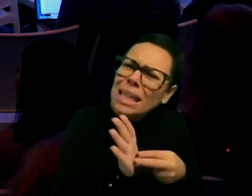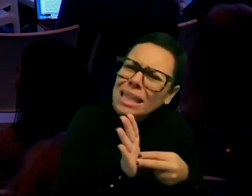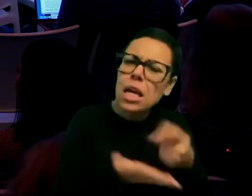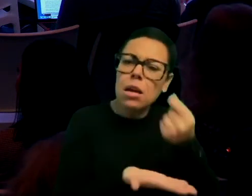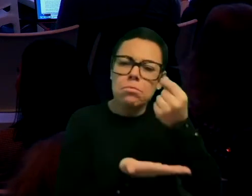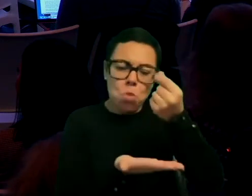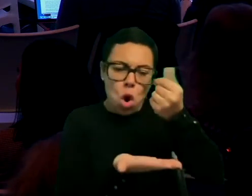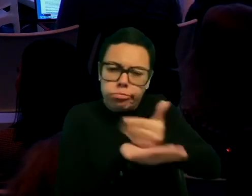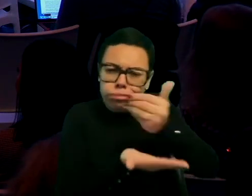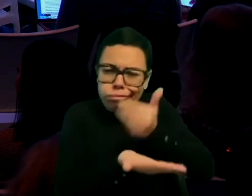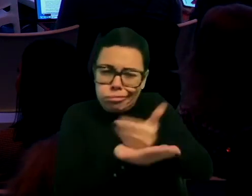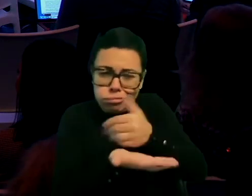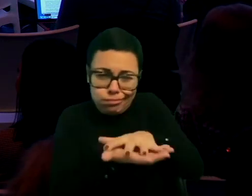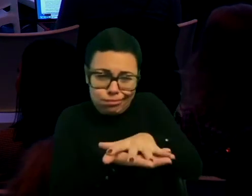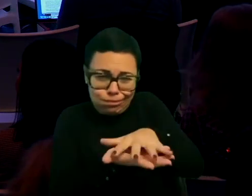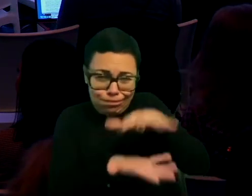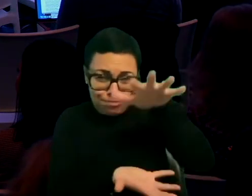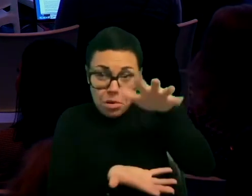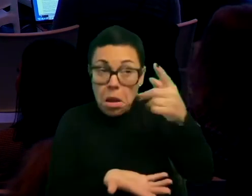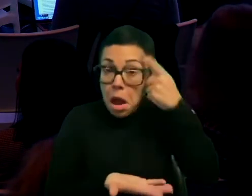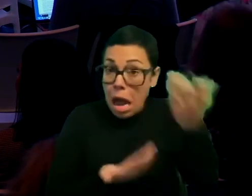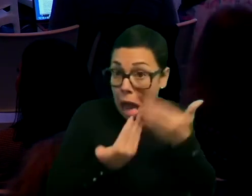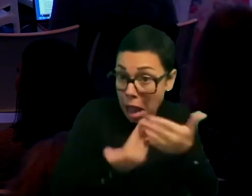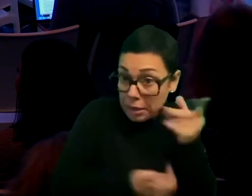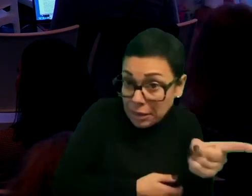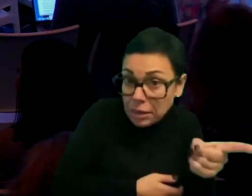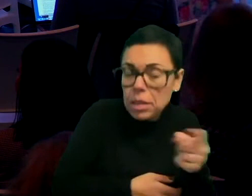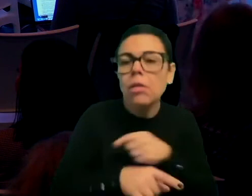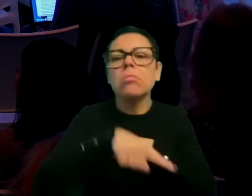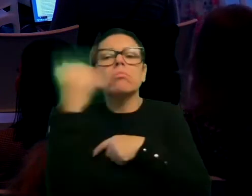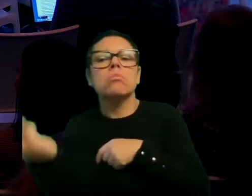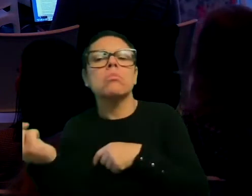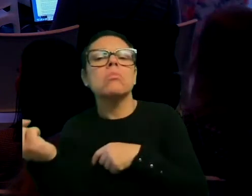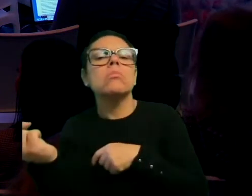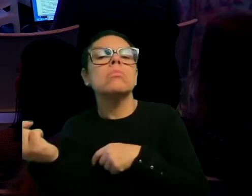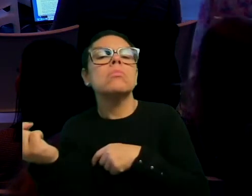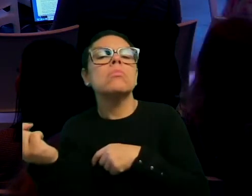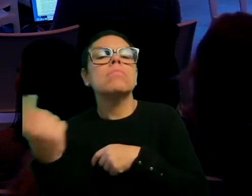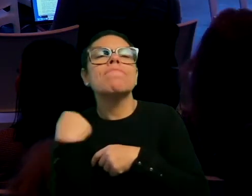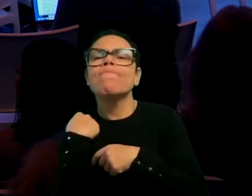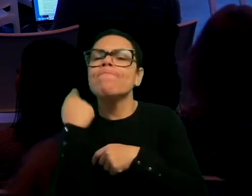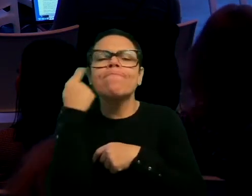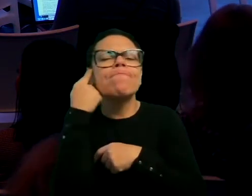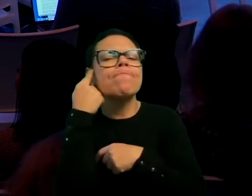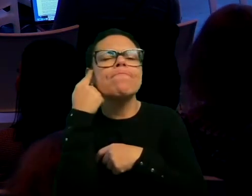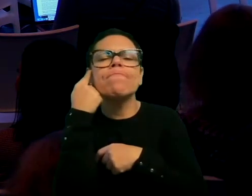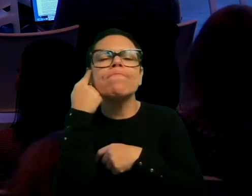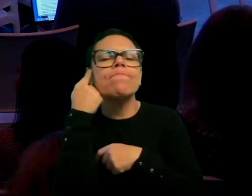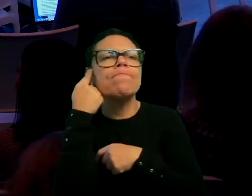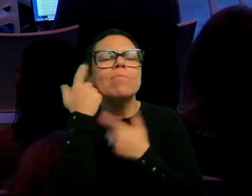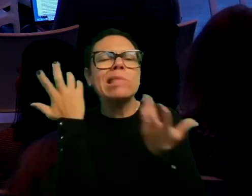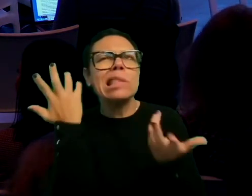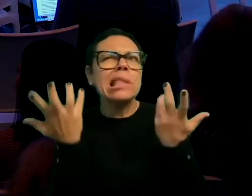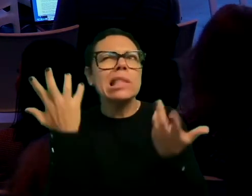Well, that's, if I may answer it, I don't know if I have the answer, but definitely that's how we